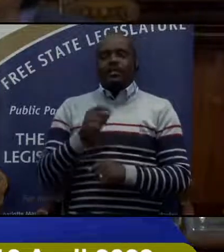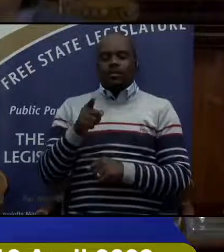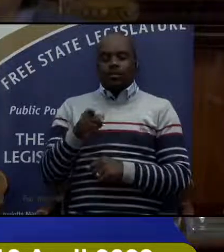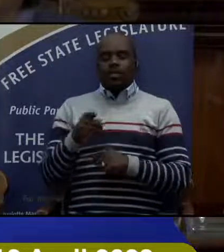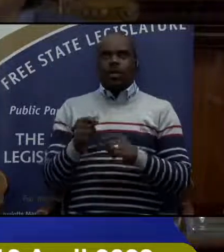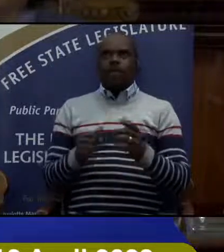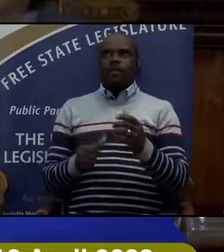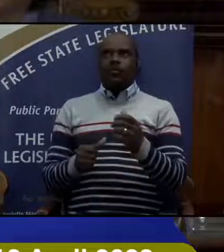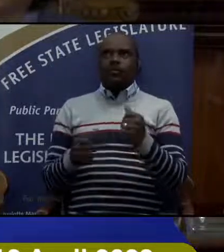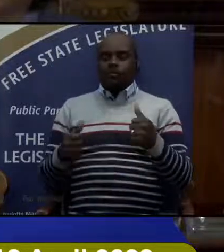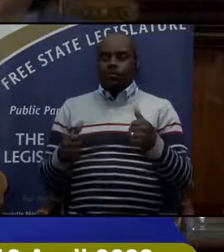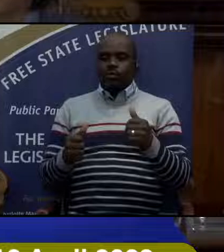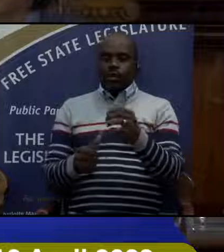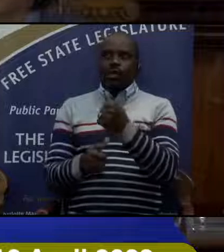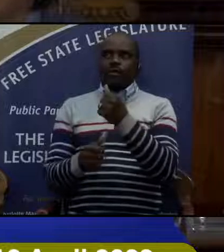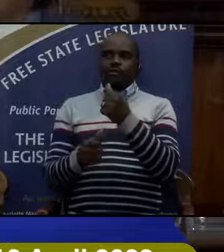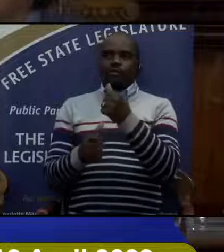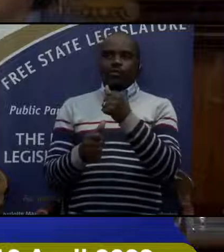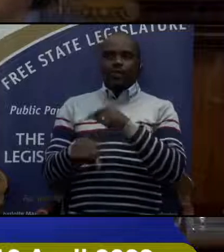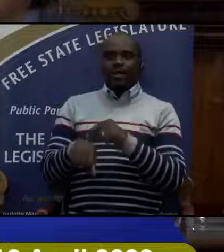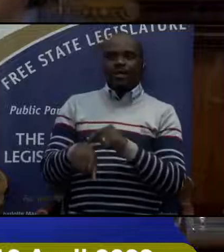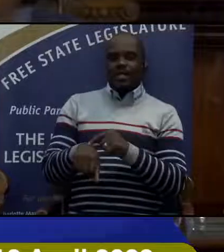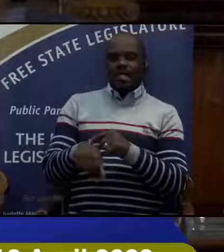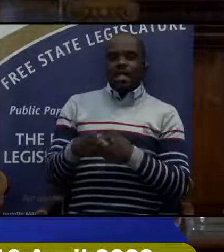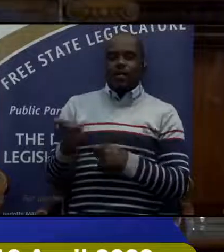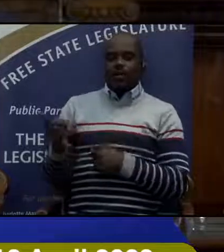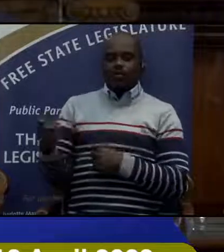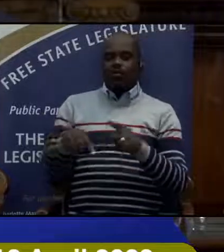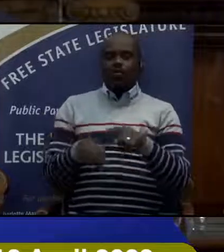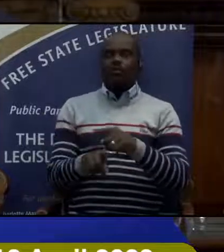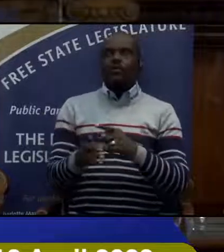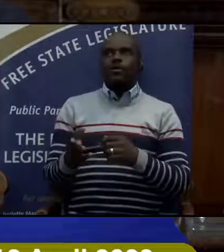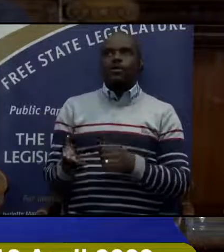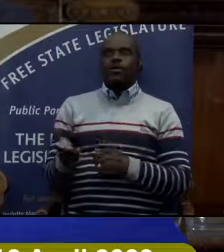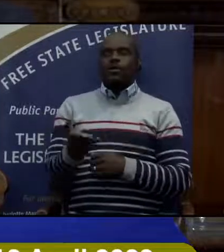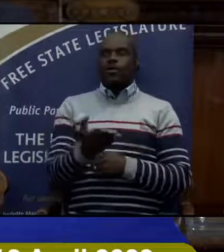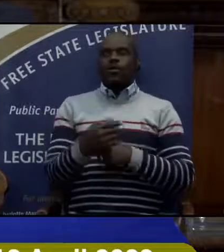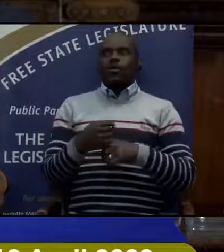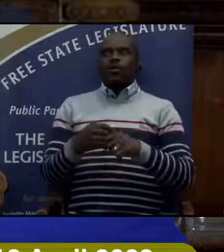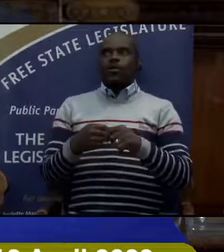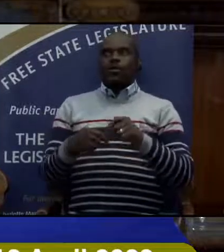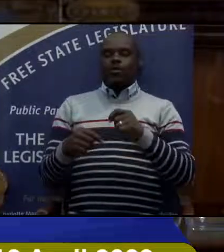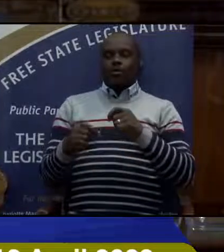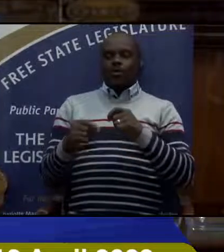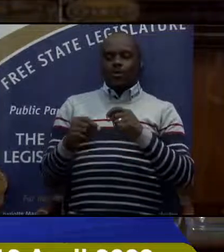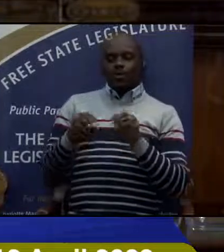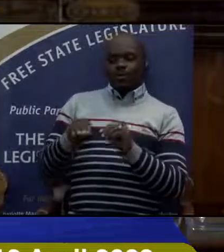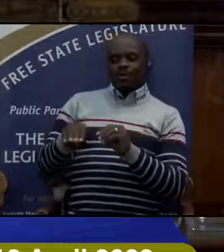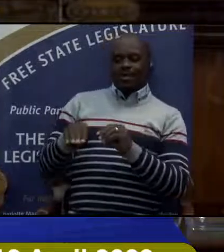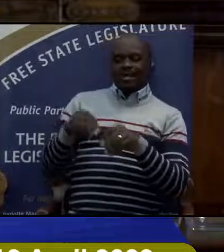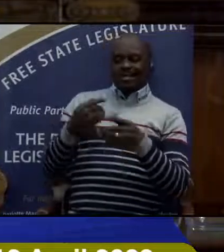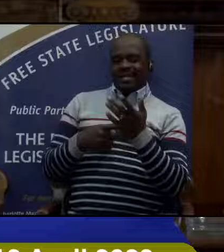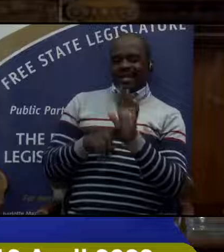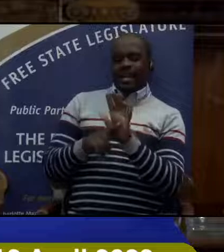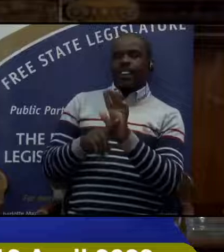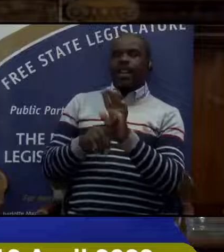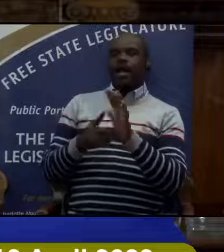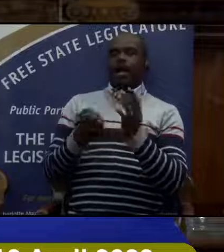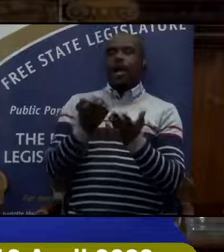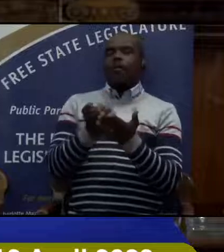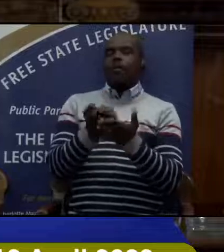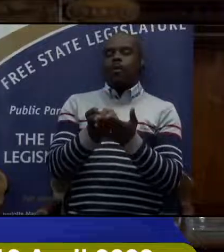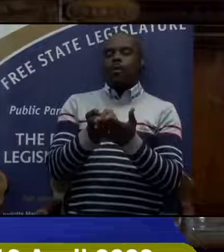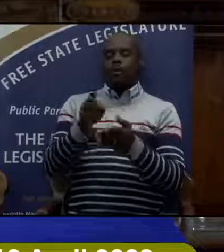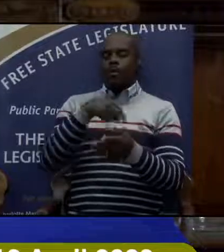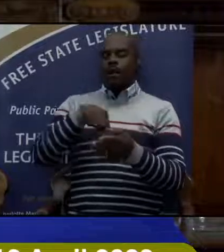economy activities, has the potential to grow our economy and change the socio-economic status of the